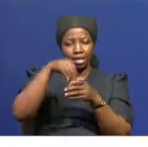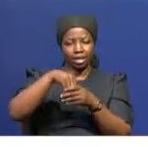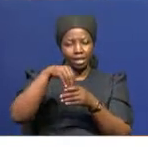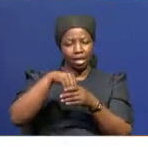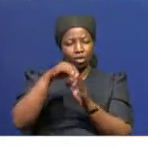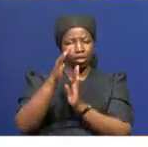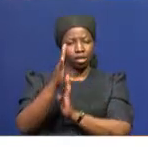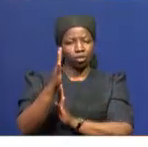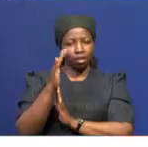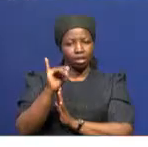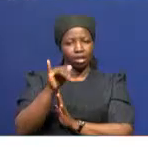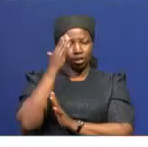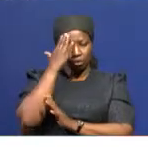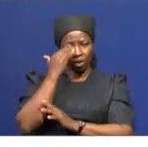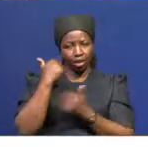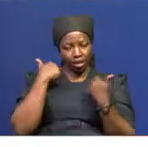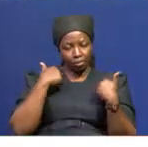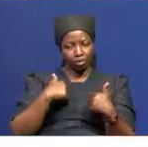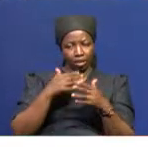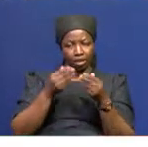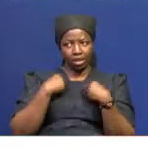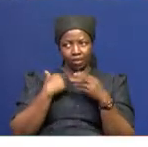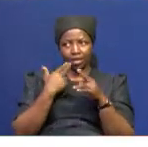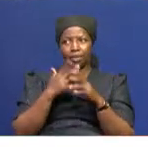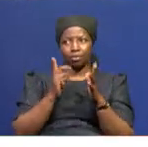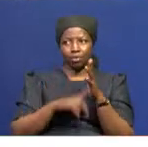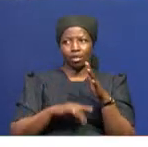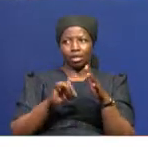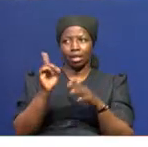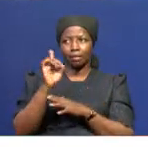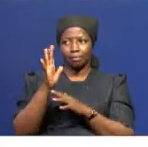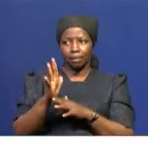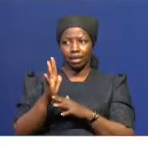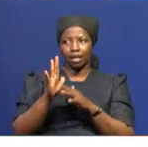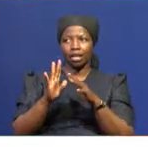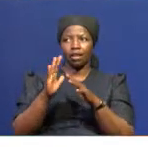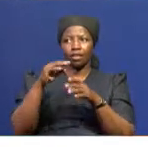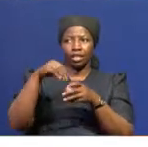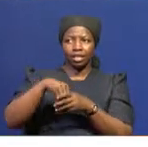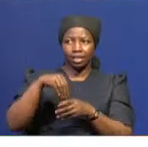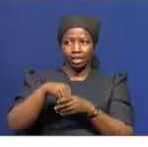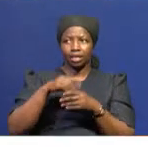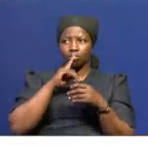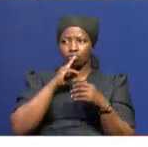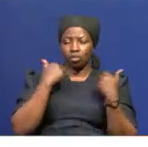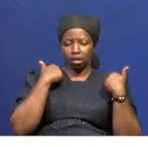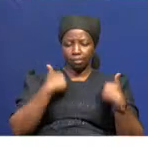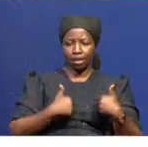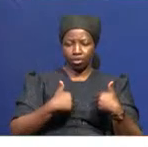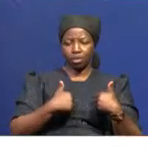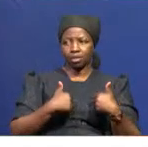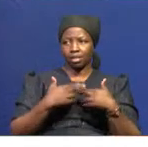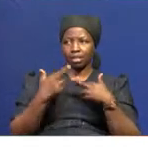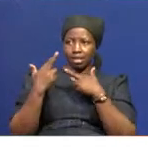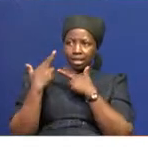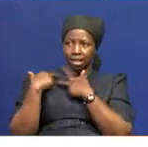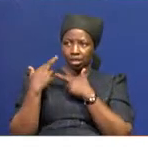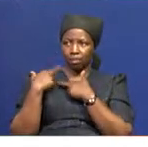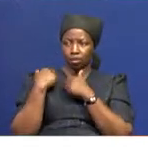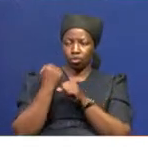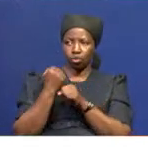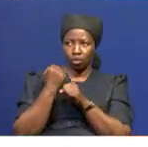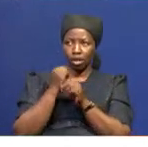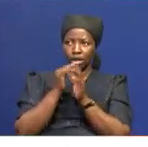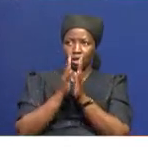security. That's why it's called Minister of Interior. So I have my responsibilities only confined to issues that are related